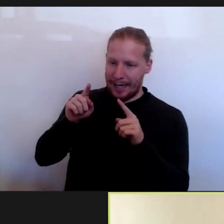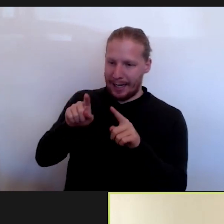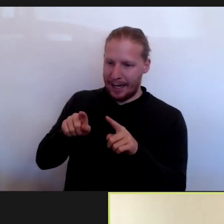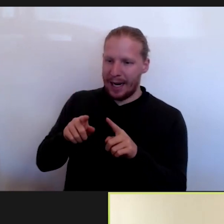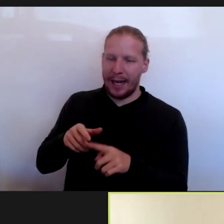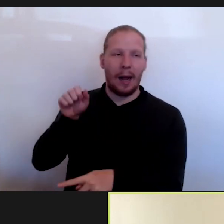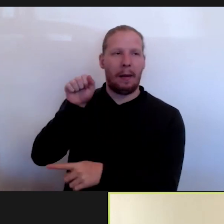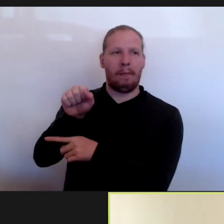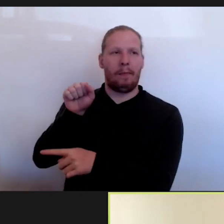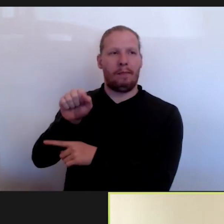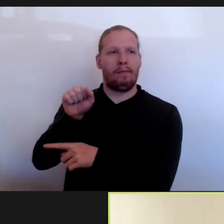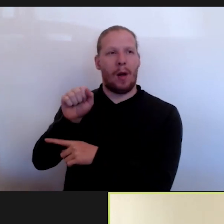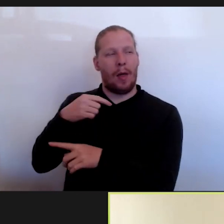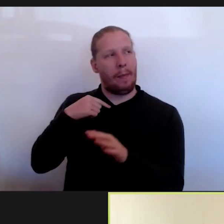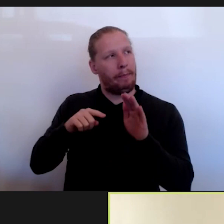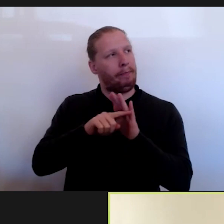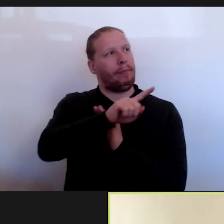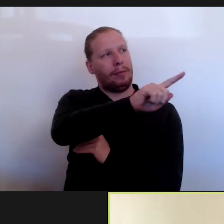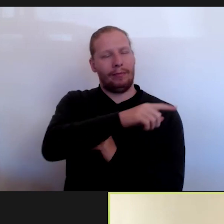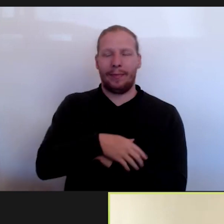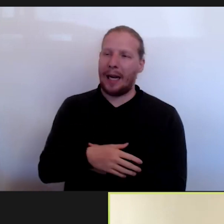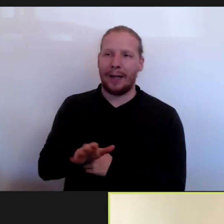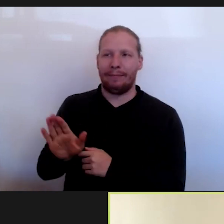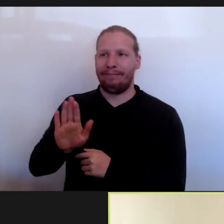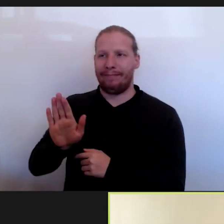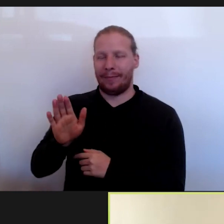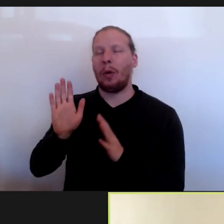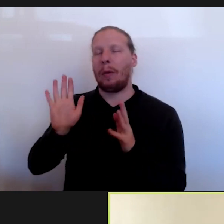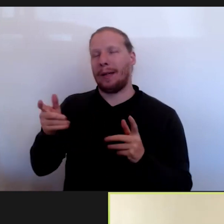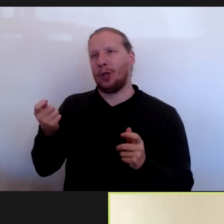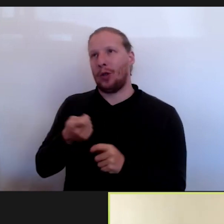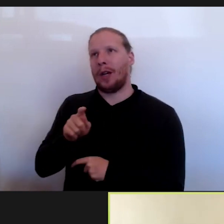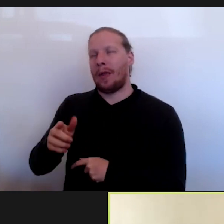what you need and then done. So we have to start changing that.